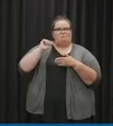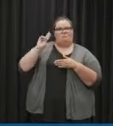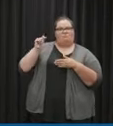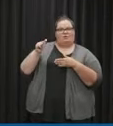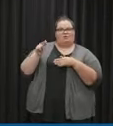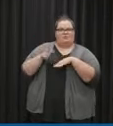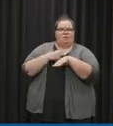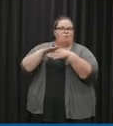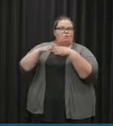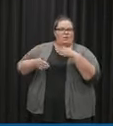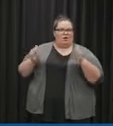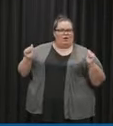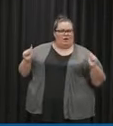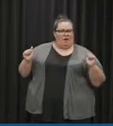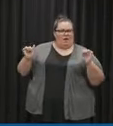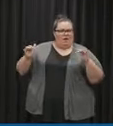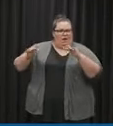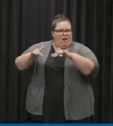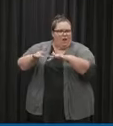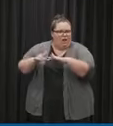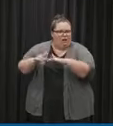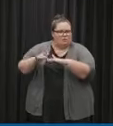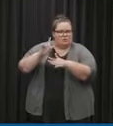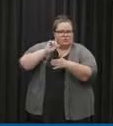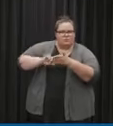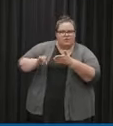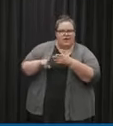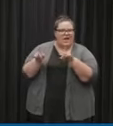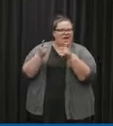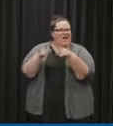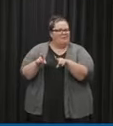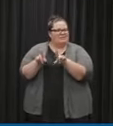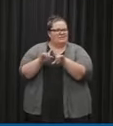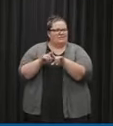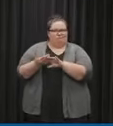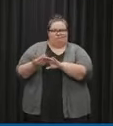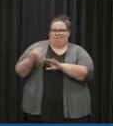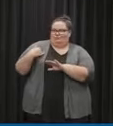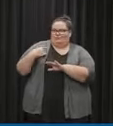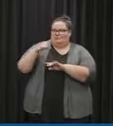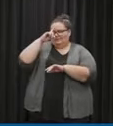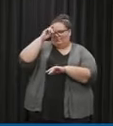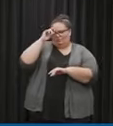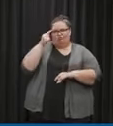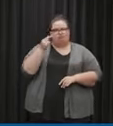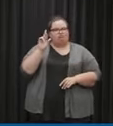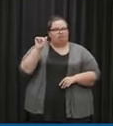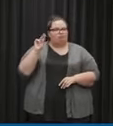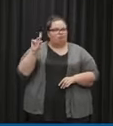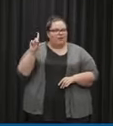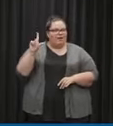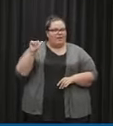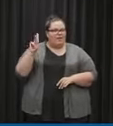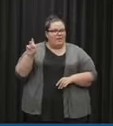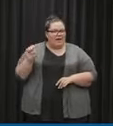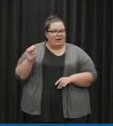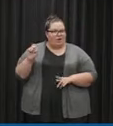weekend. This seems to be a replay of another gathering earlier in the summer at Grand Lake. Are you concerned that people have stopped taking your warning